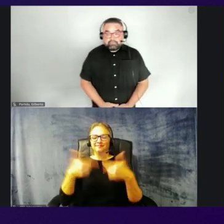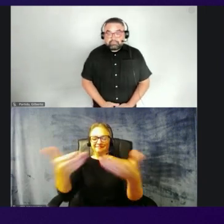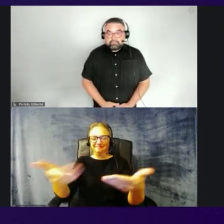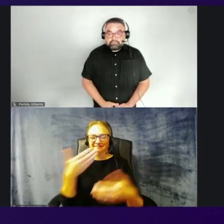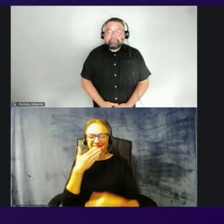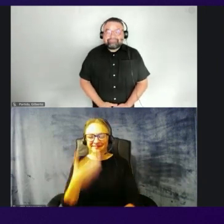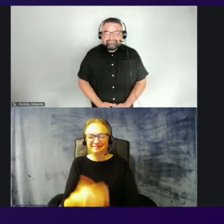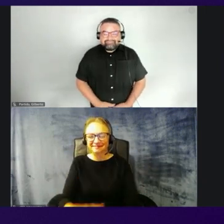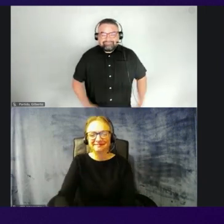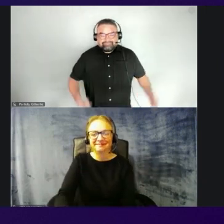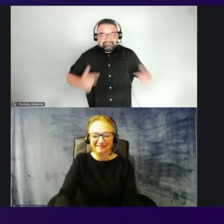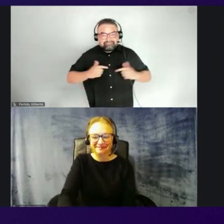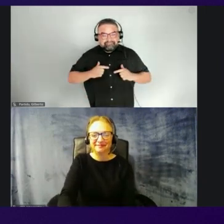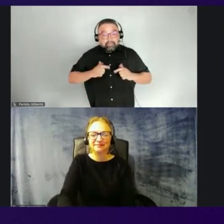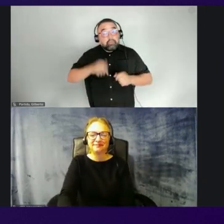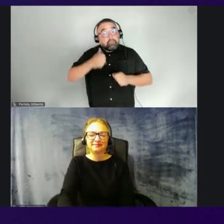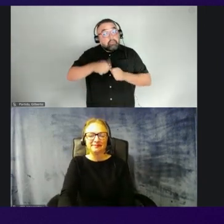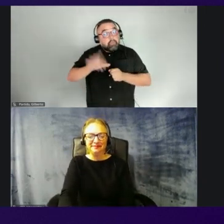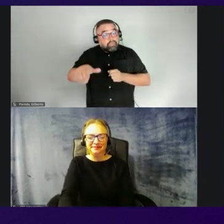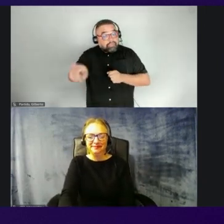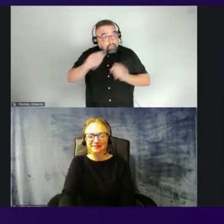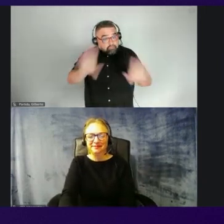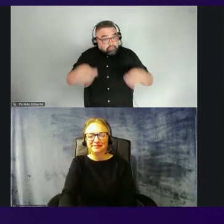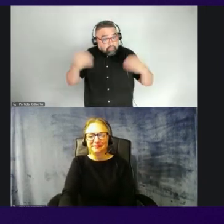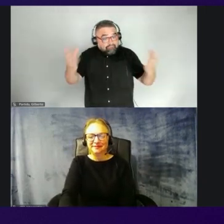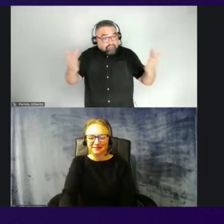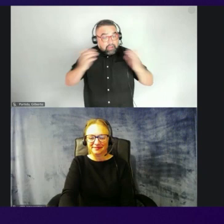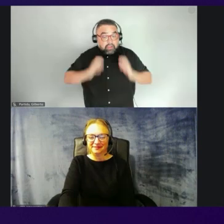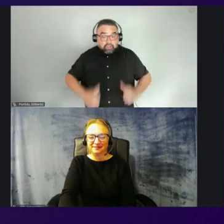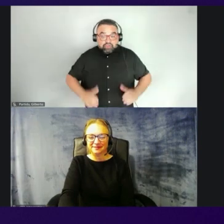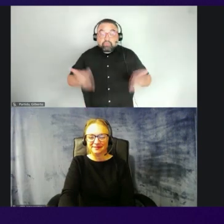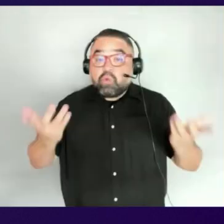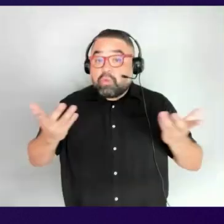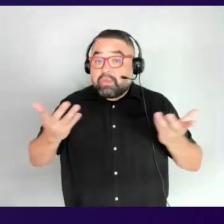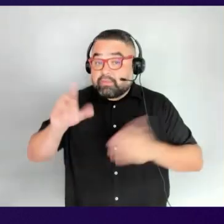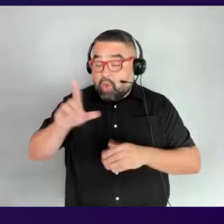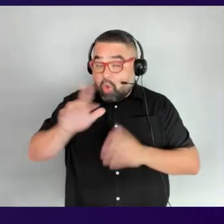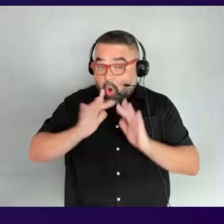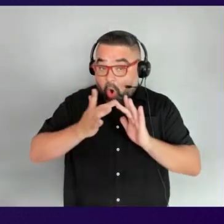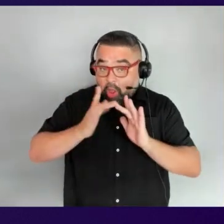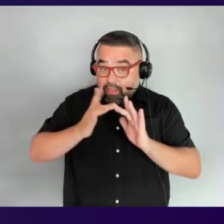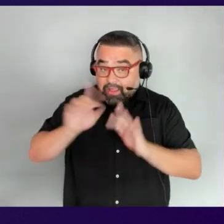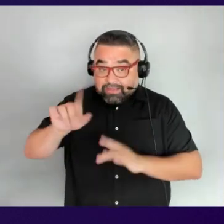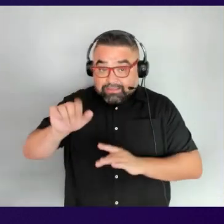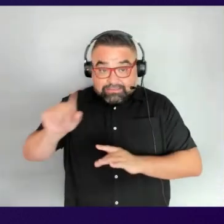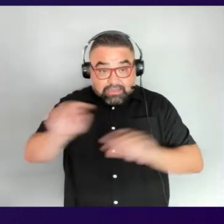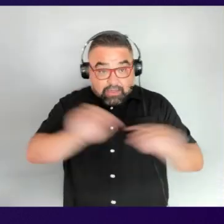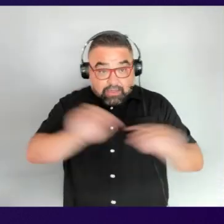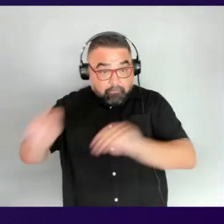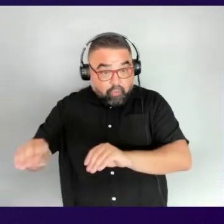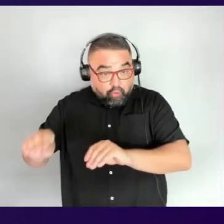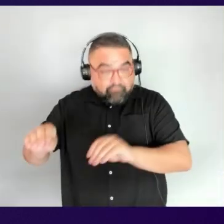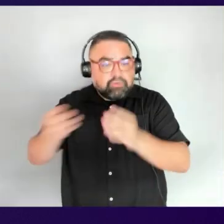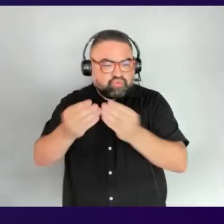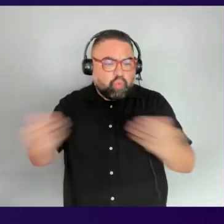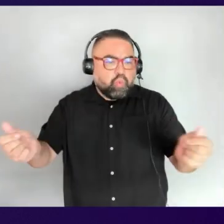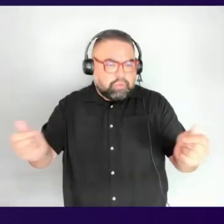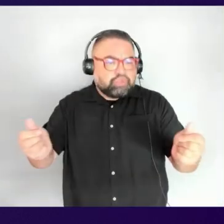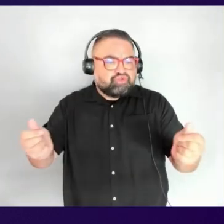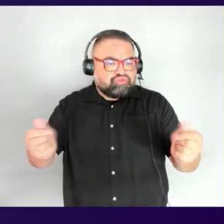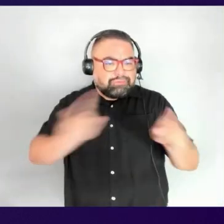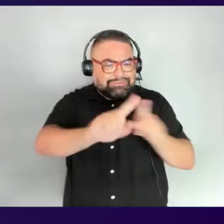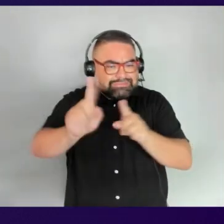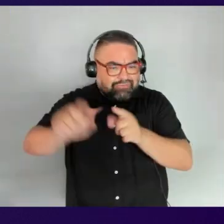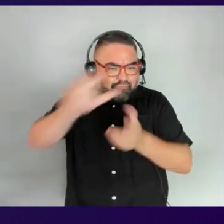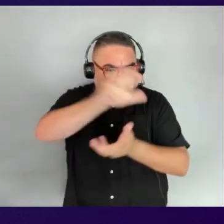and DataSync provides customers with this online data movement solution that can help them transfer the data across clouds and unblock their use cases